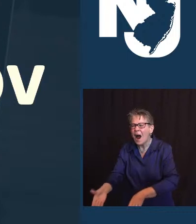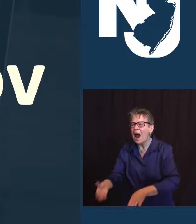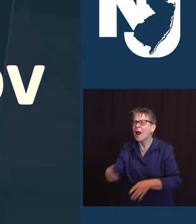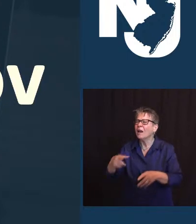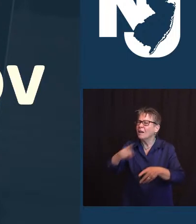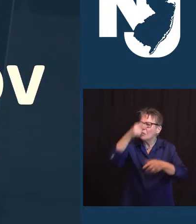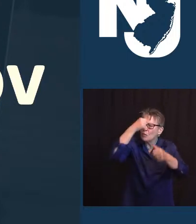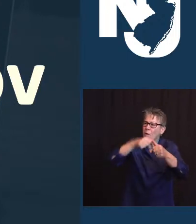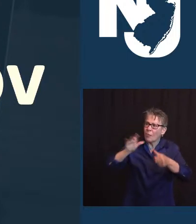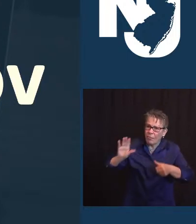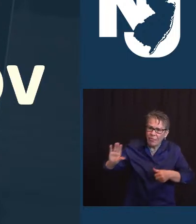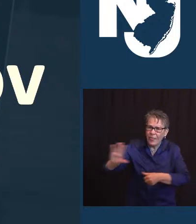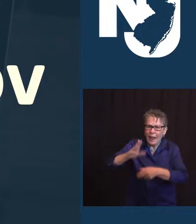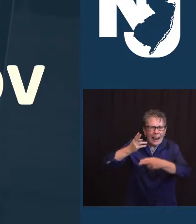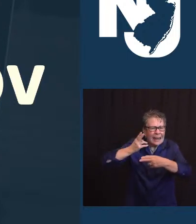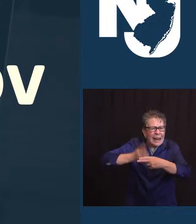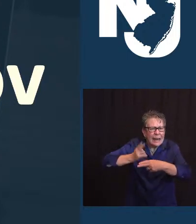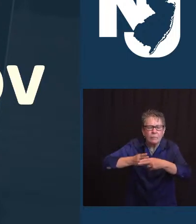mere number.